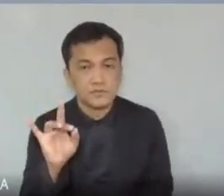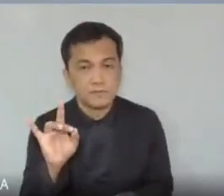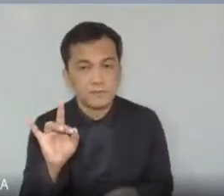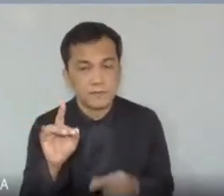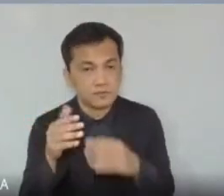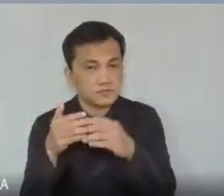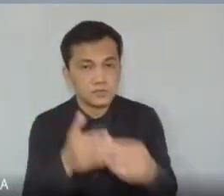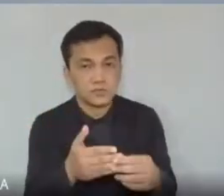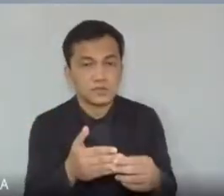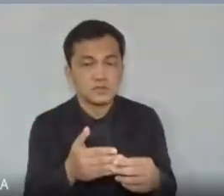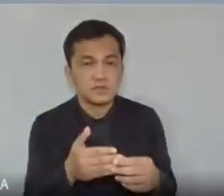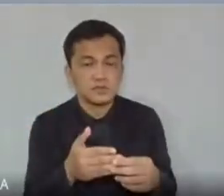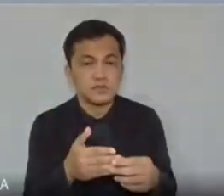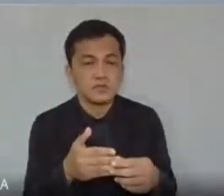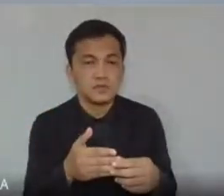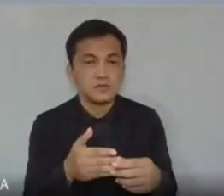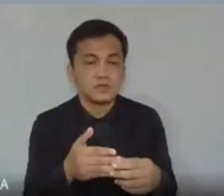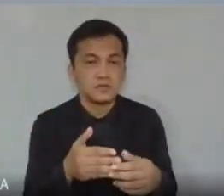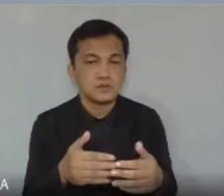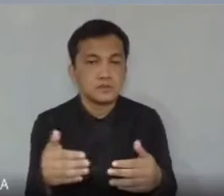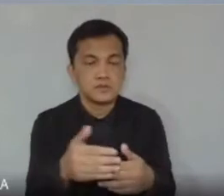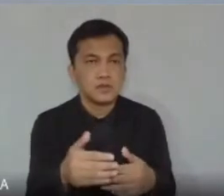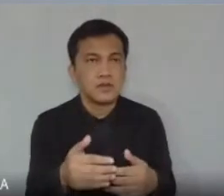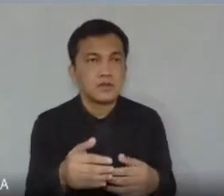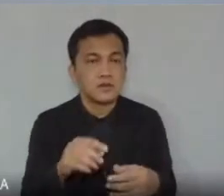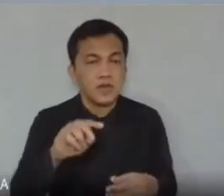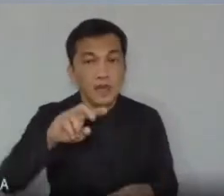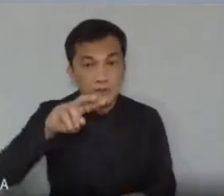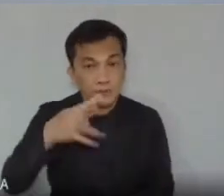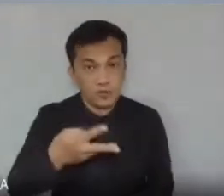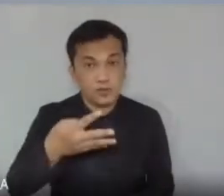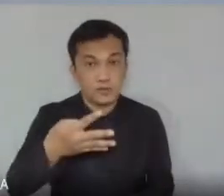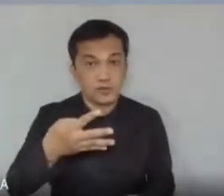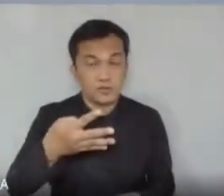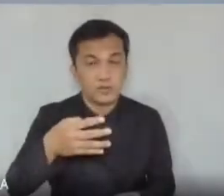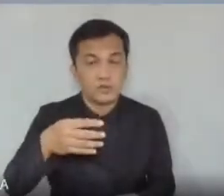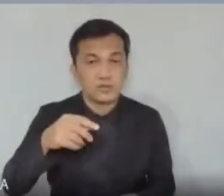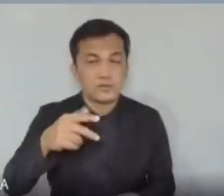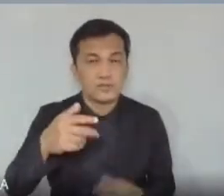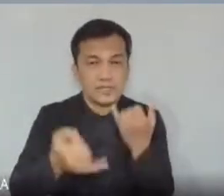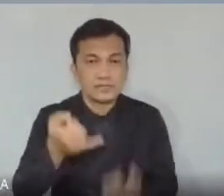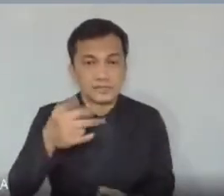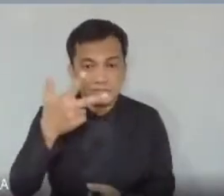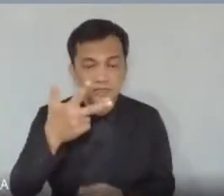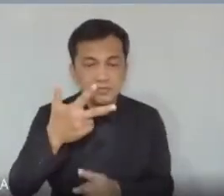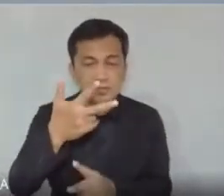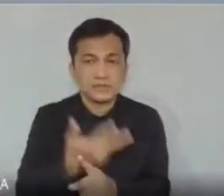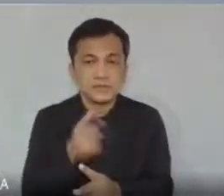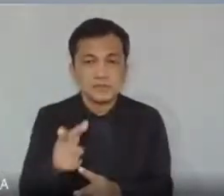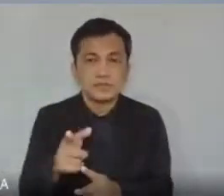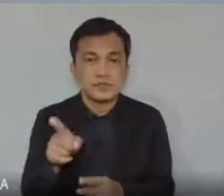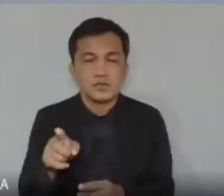and from there, our governor, now Congressman of Second District, was very impressed with its